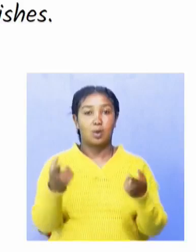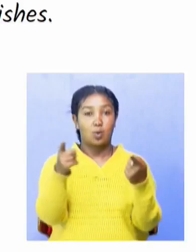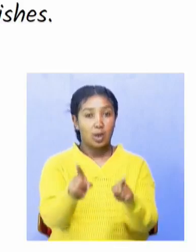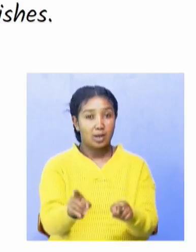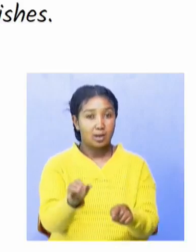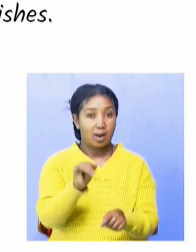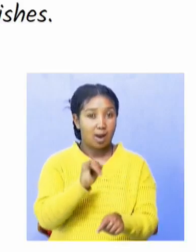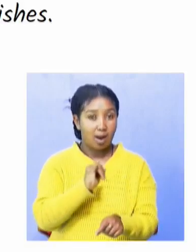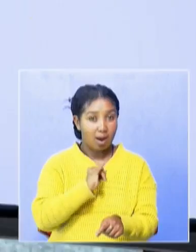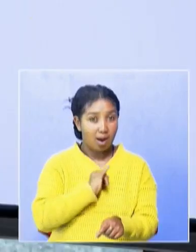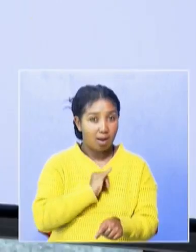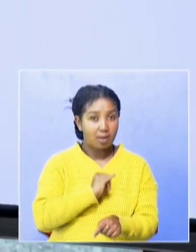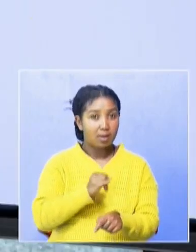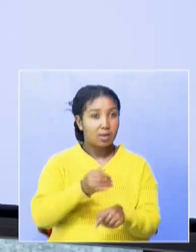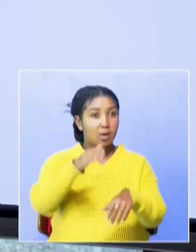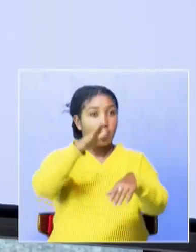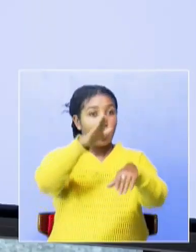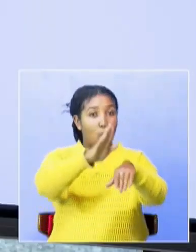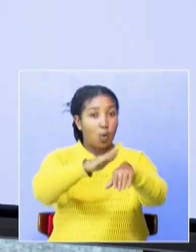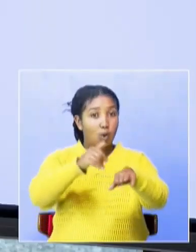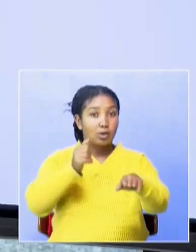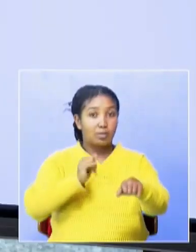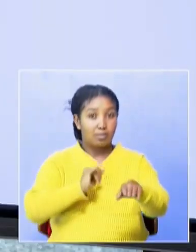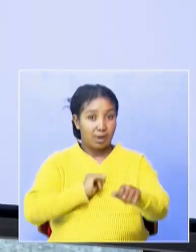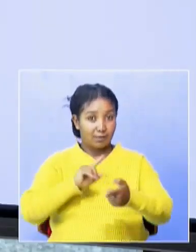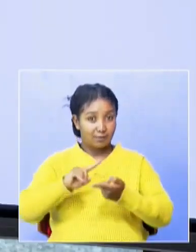When I called my friend,